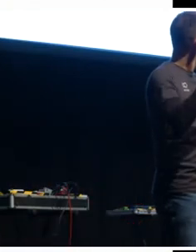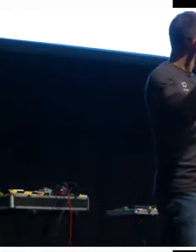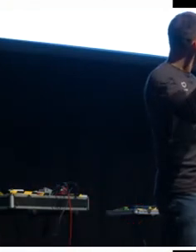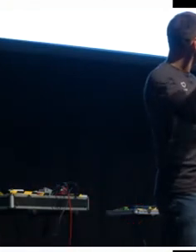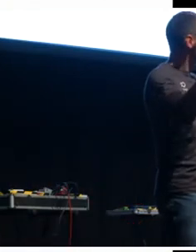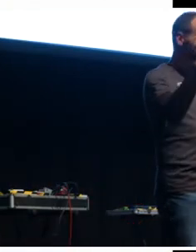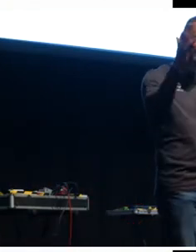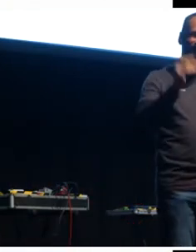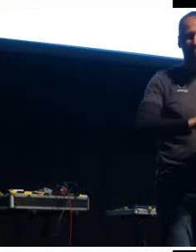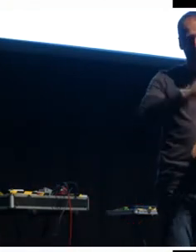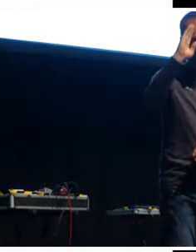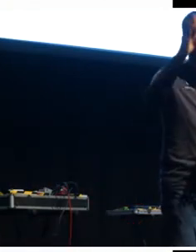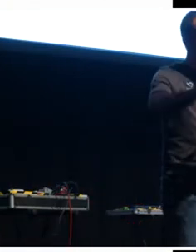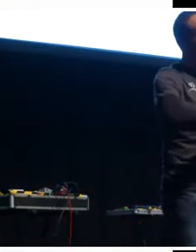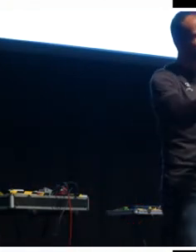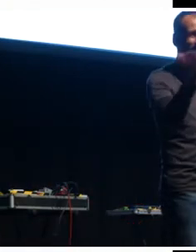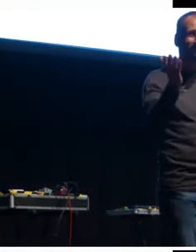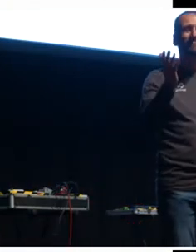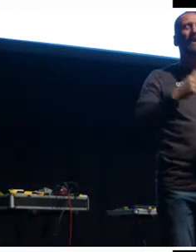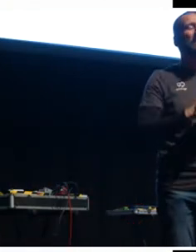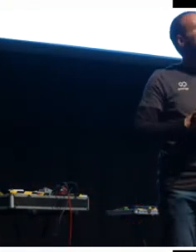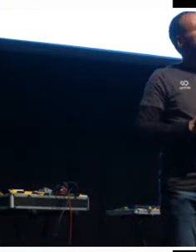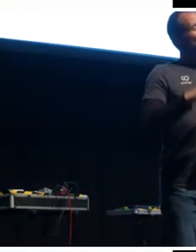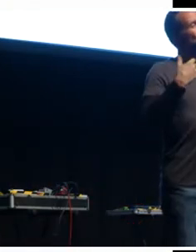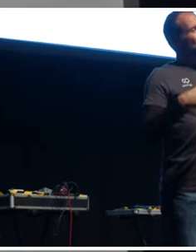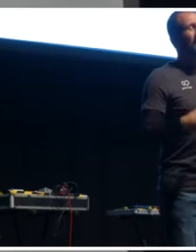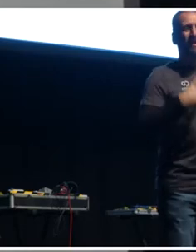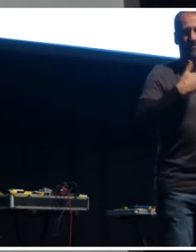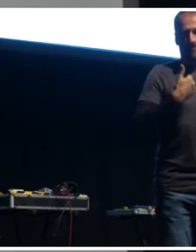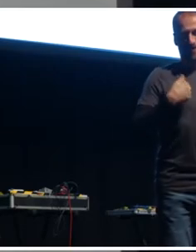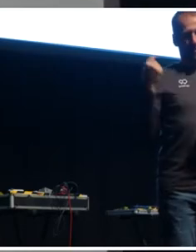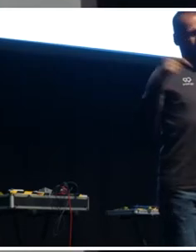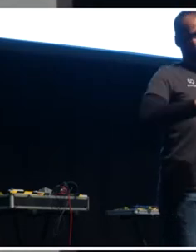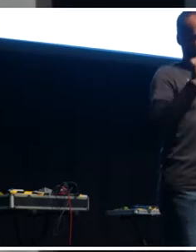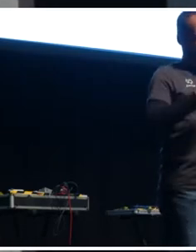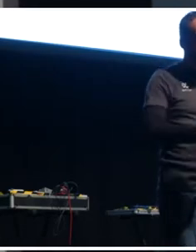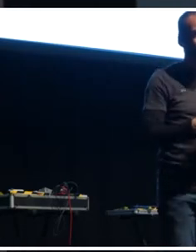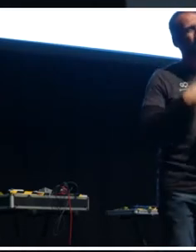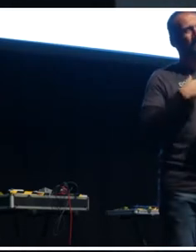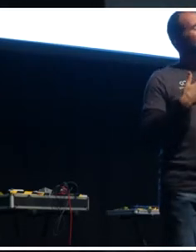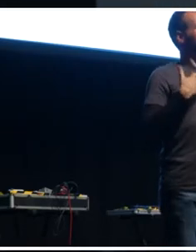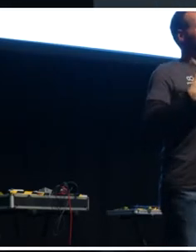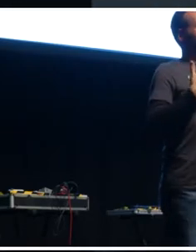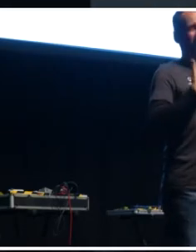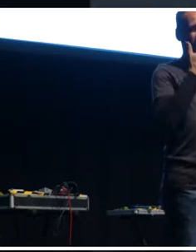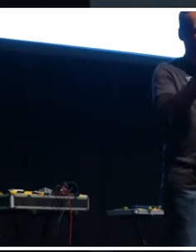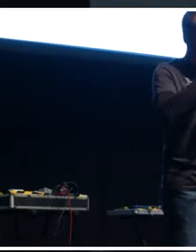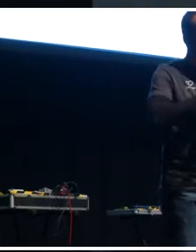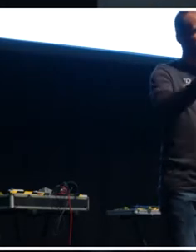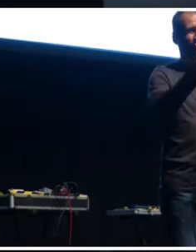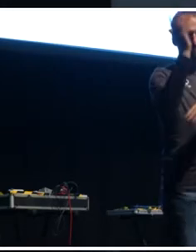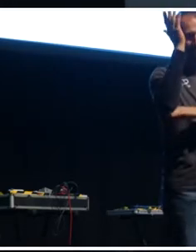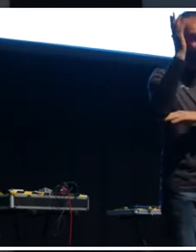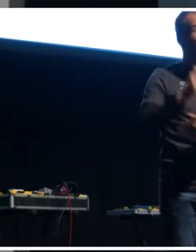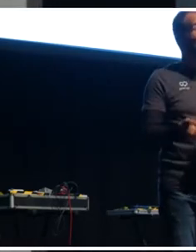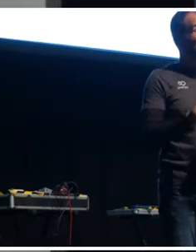Hello, everyone. Thank you very much for being here. I am very excited to give this talk. First,